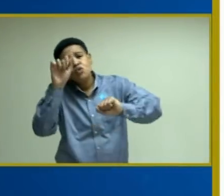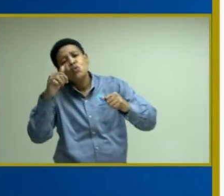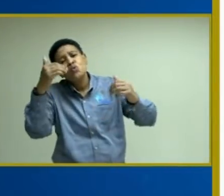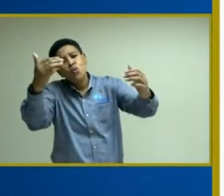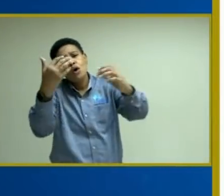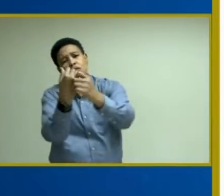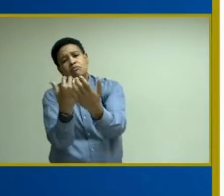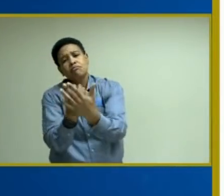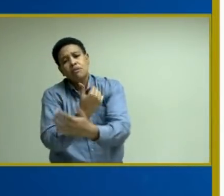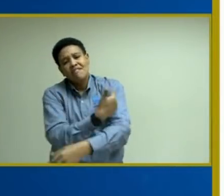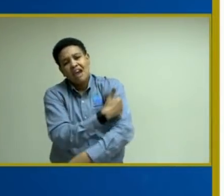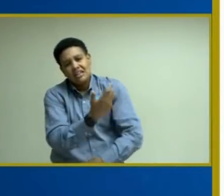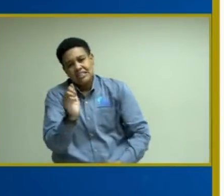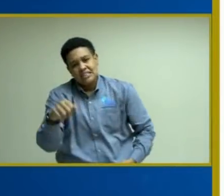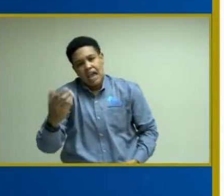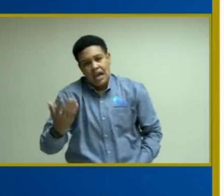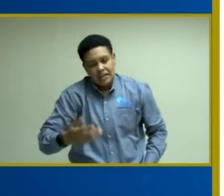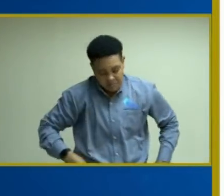your vaccines.